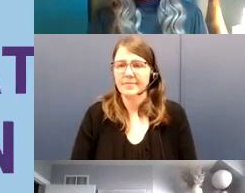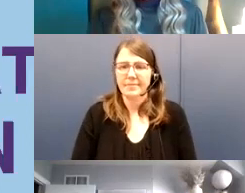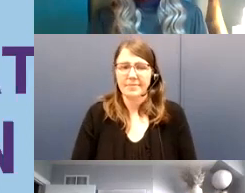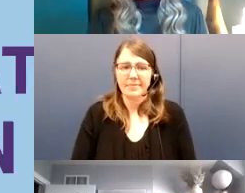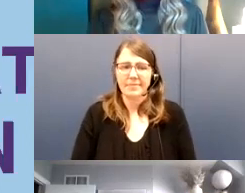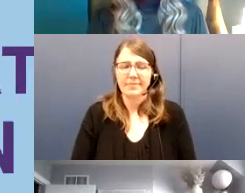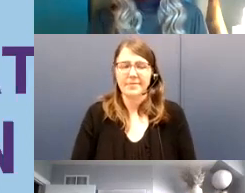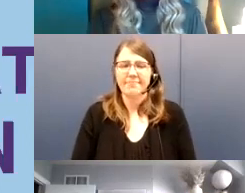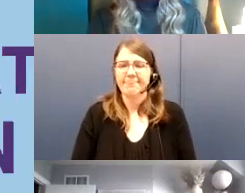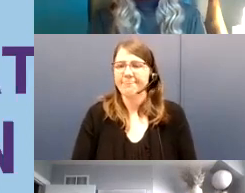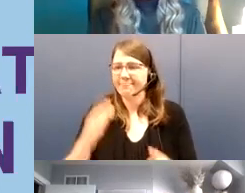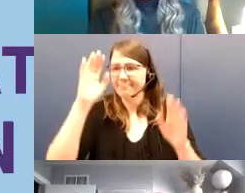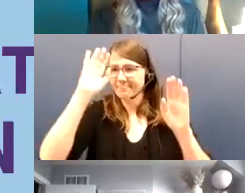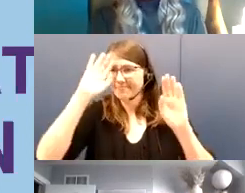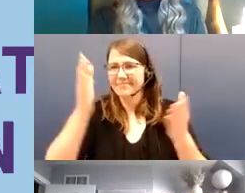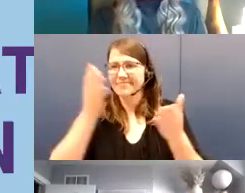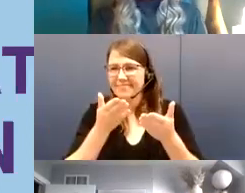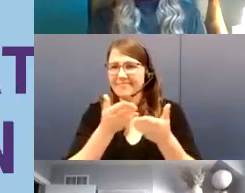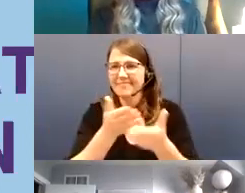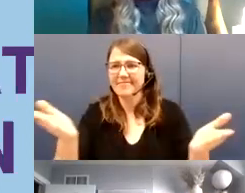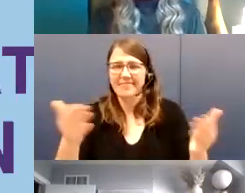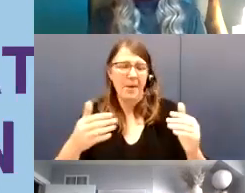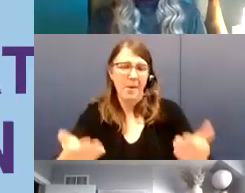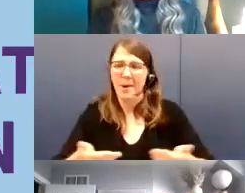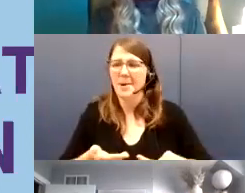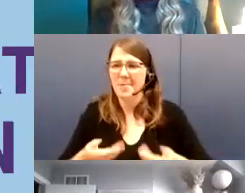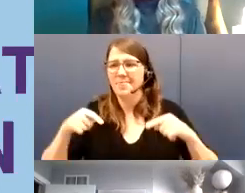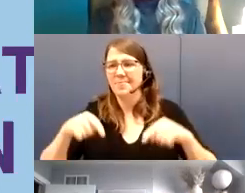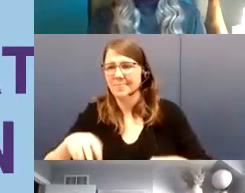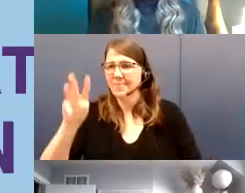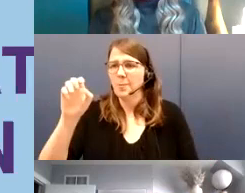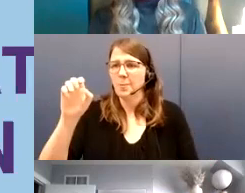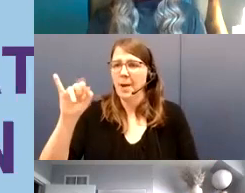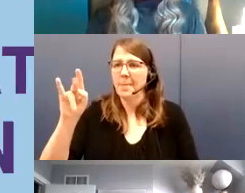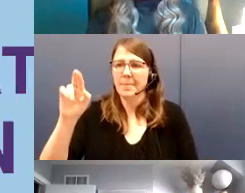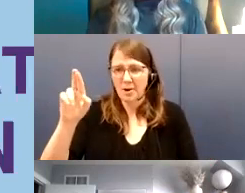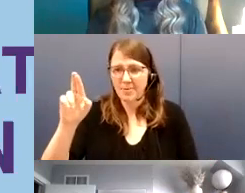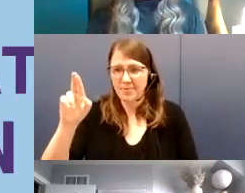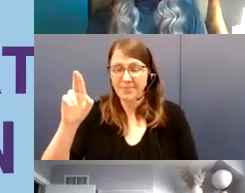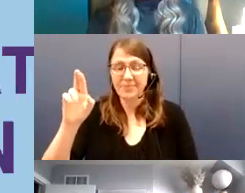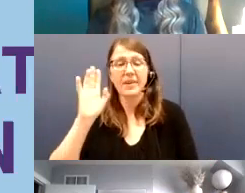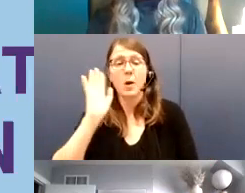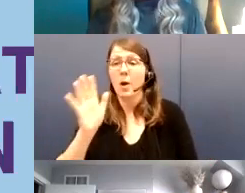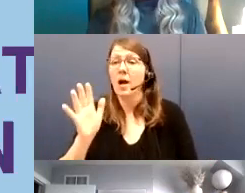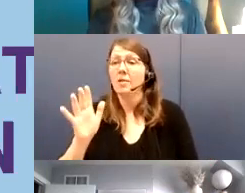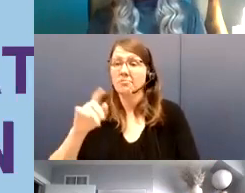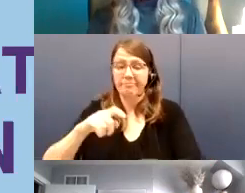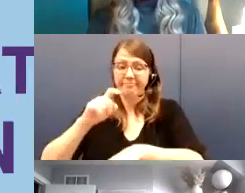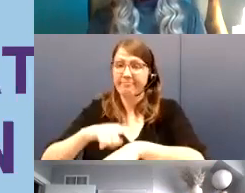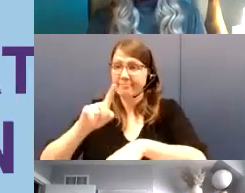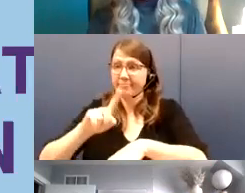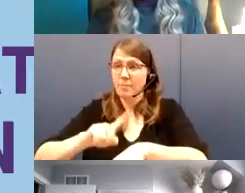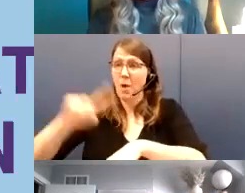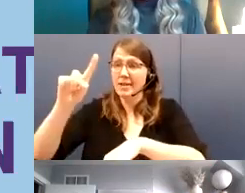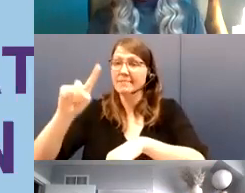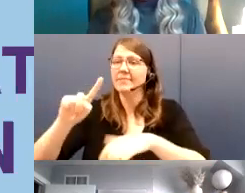Good afternoon, everyone. Welcome to our webinar for today. We will be promptly starting at 1 p.m. today. So just a few